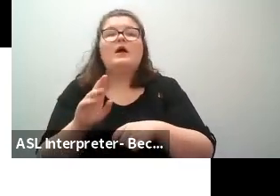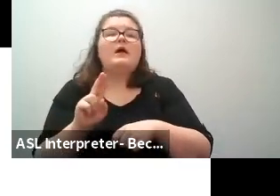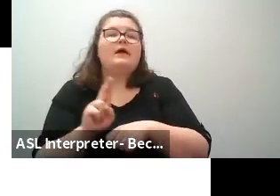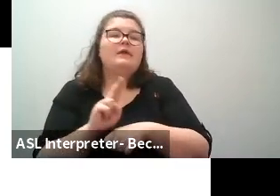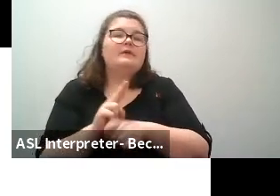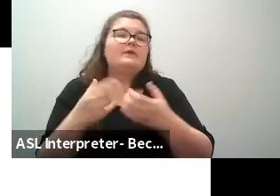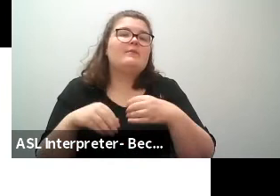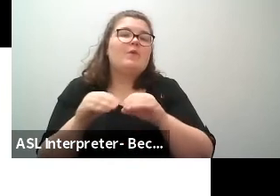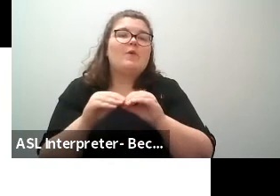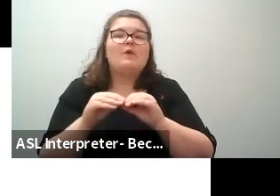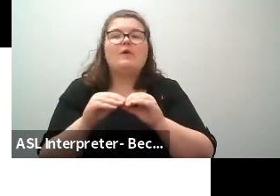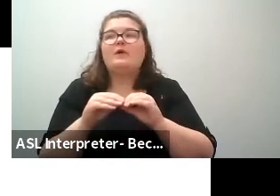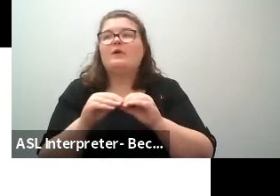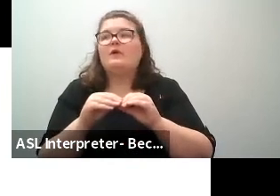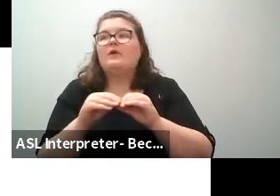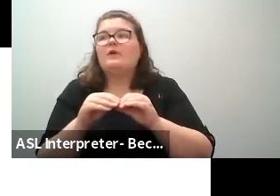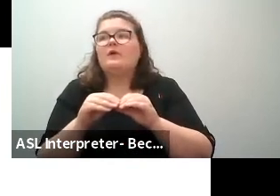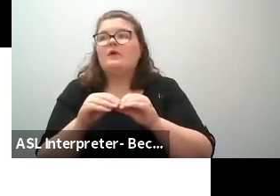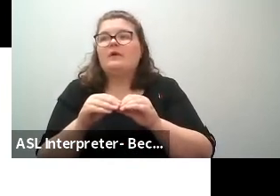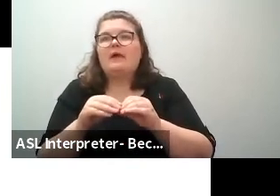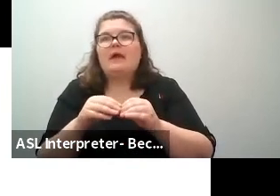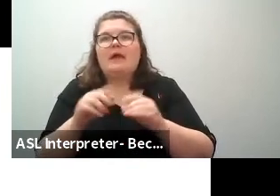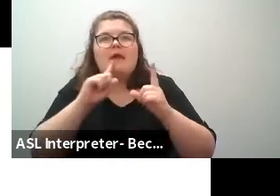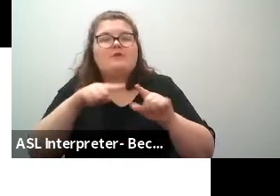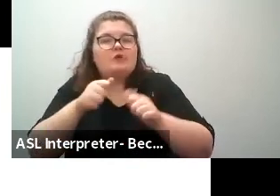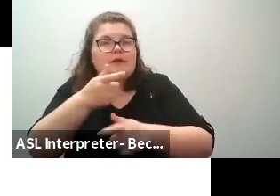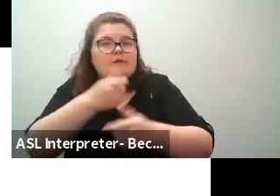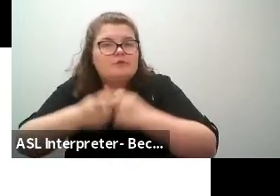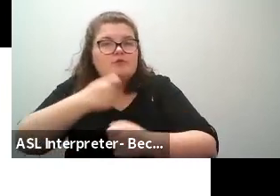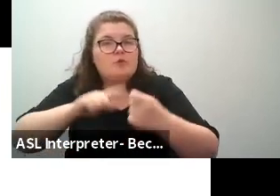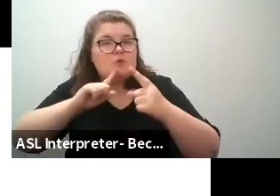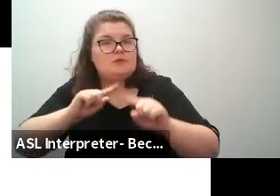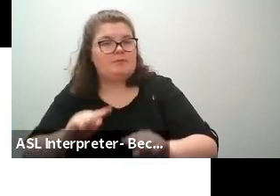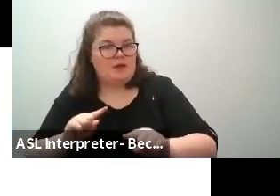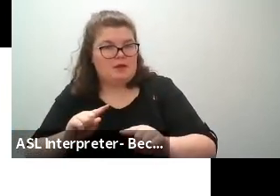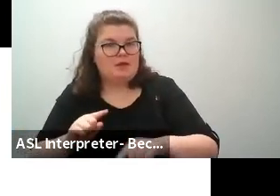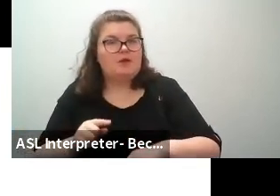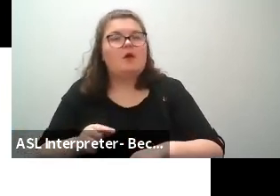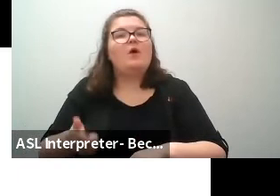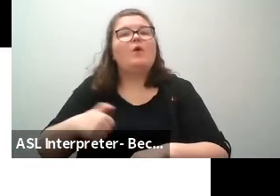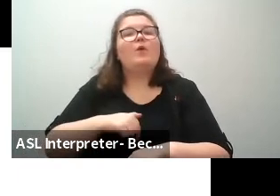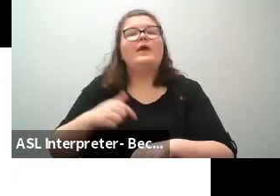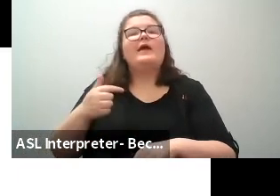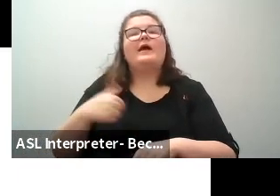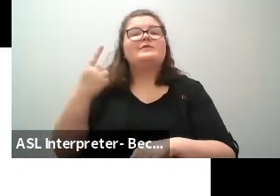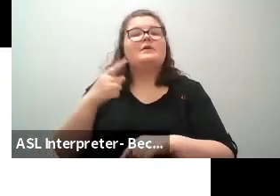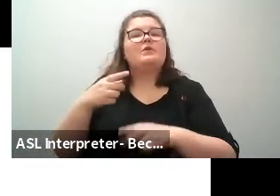questions, teach back, and we had specific teach back questions for each of our video modules, plain